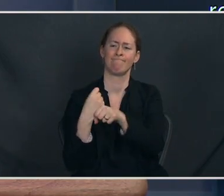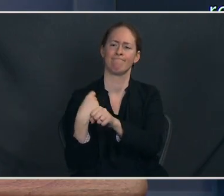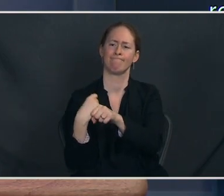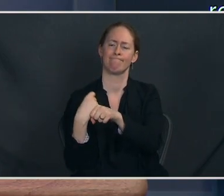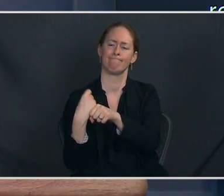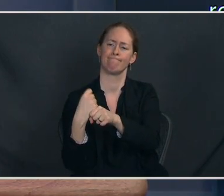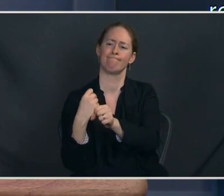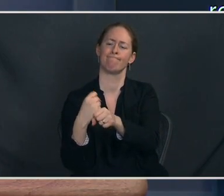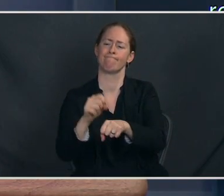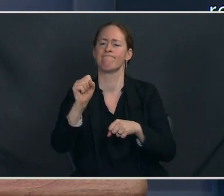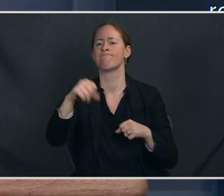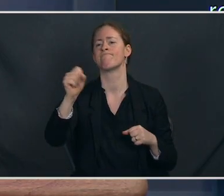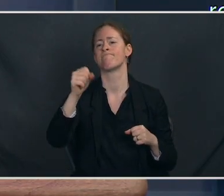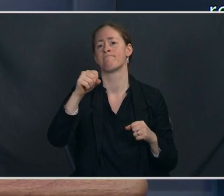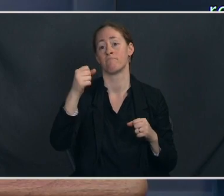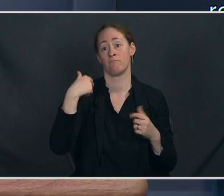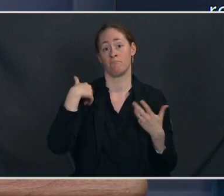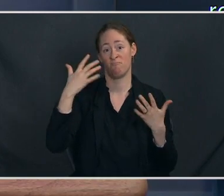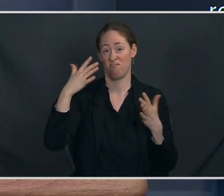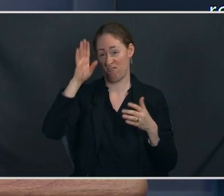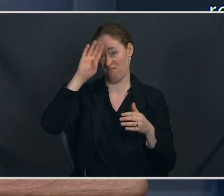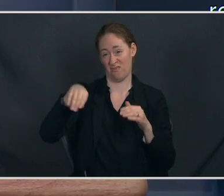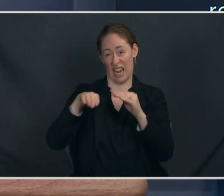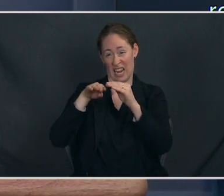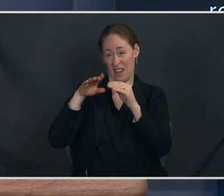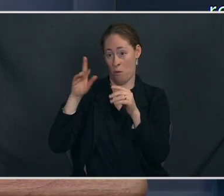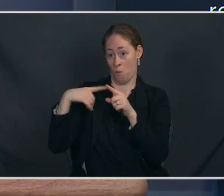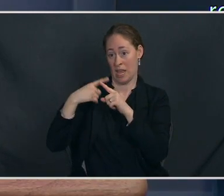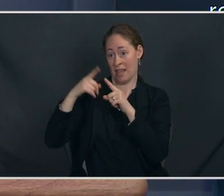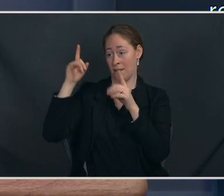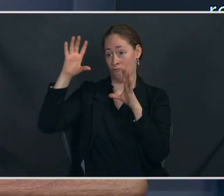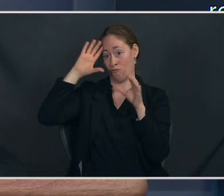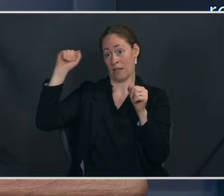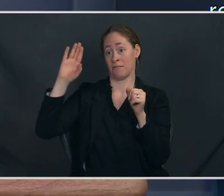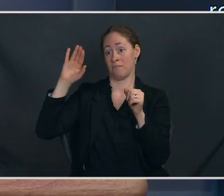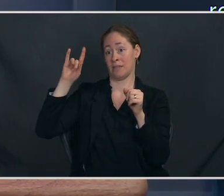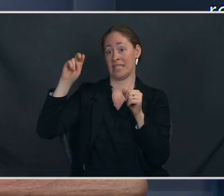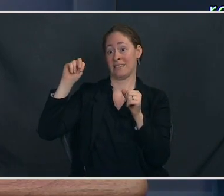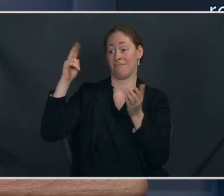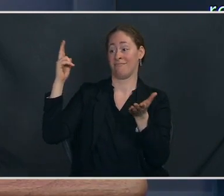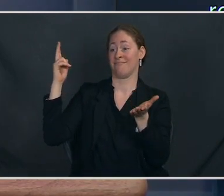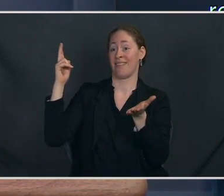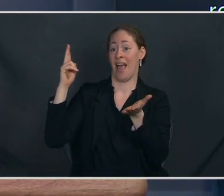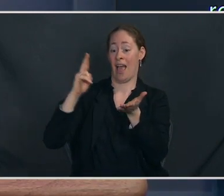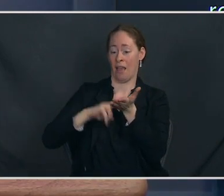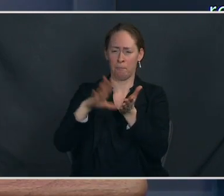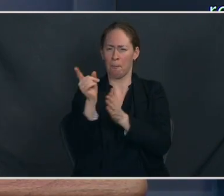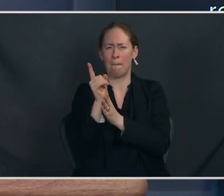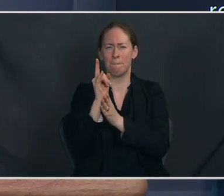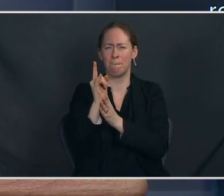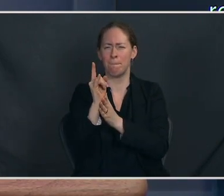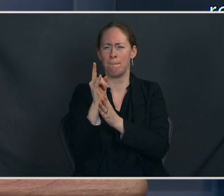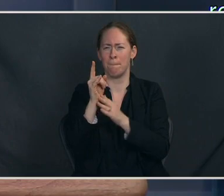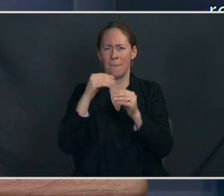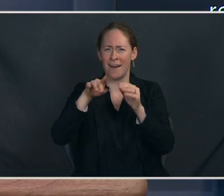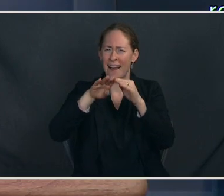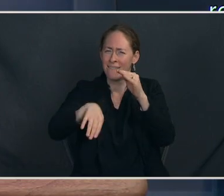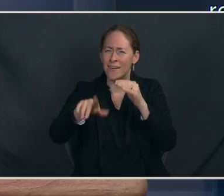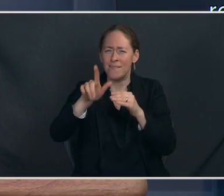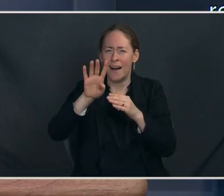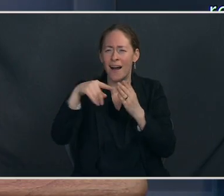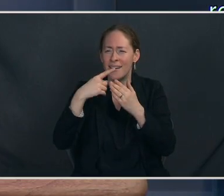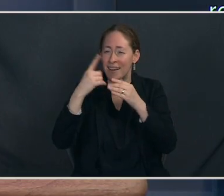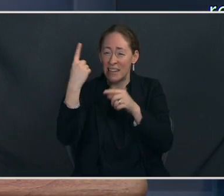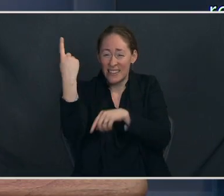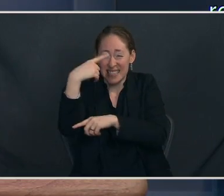than 24 hours after the president signed that executive order and made that announcement last week. I don't have any specific companies, I don't think,